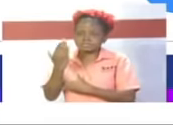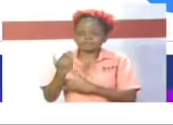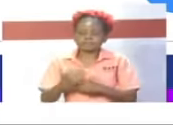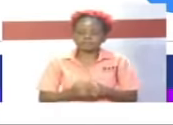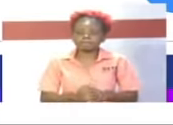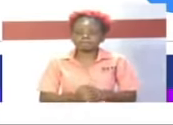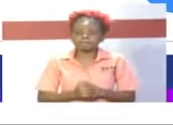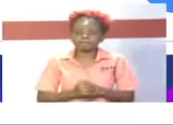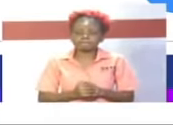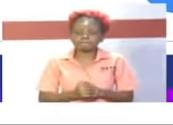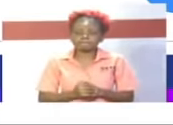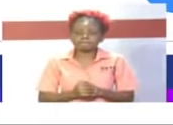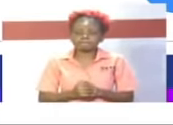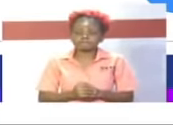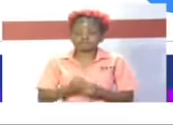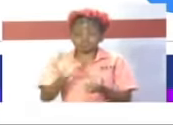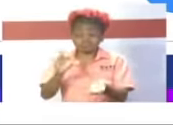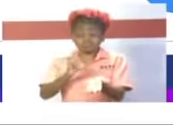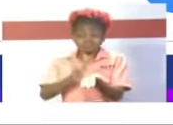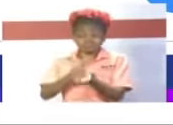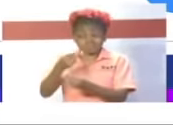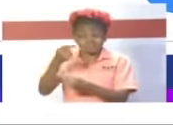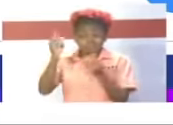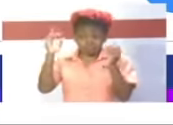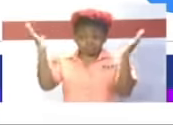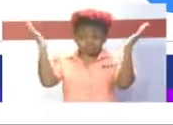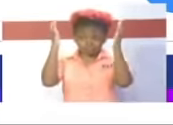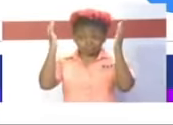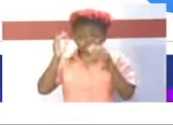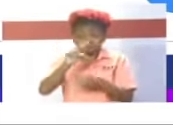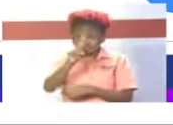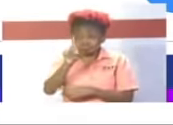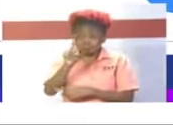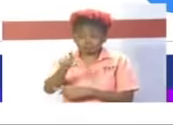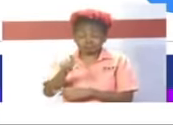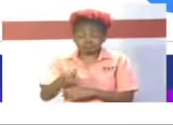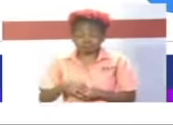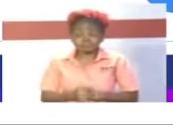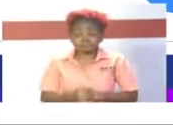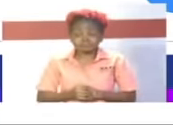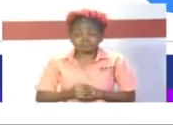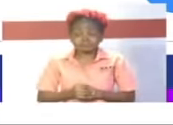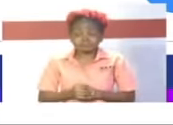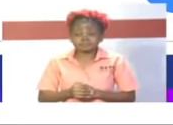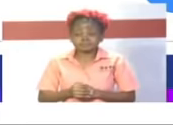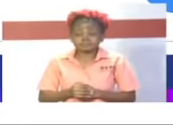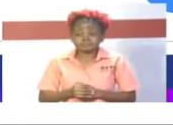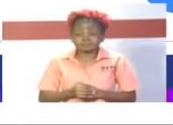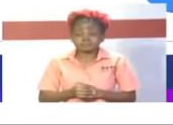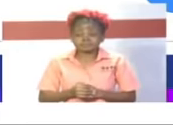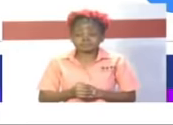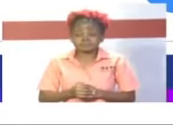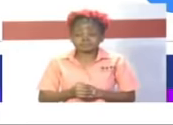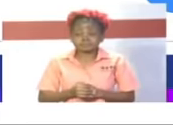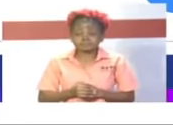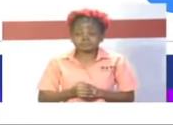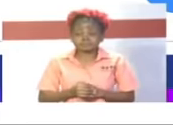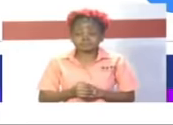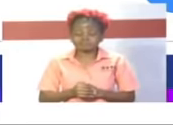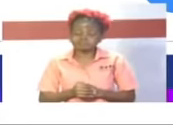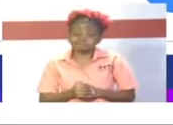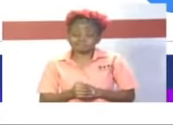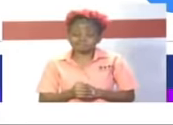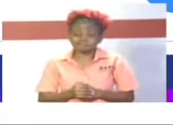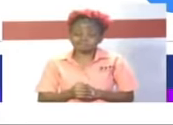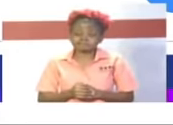Hines. Dr. Hines, allow me to preface my question with a bit of information that our newsroom has been privy to, taking into consideration